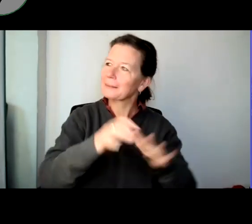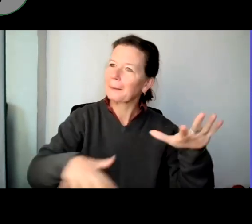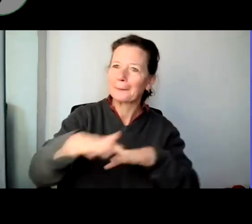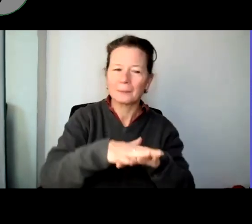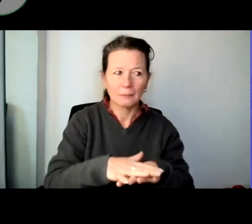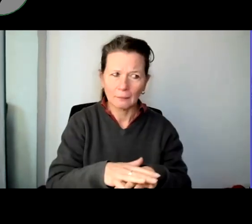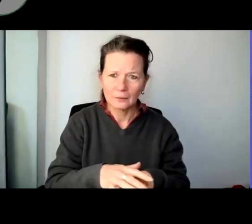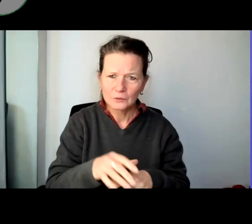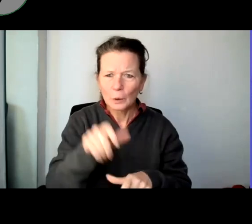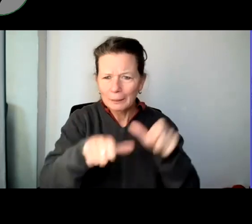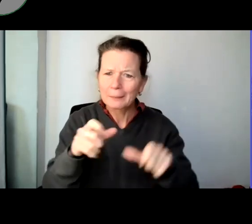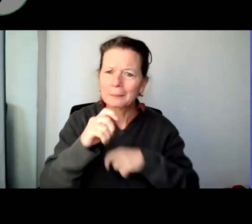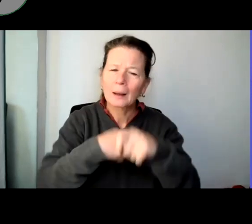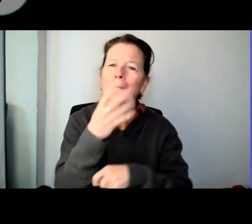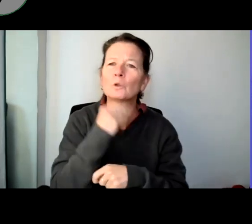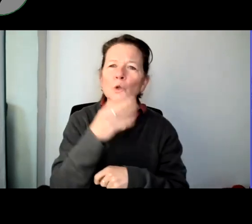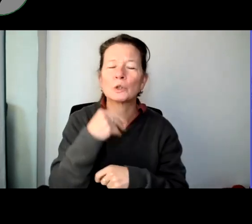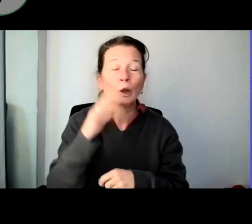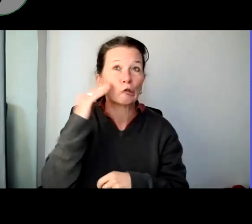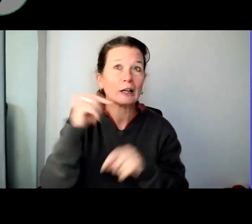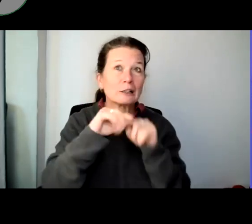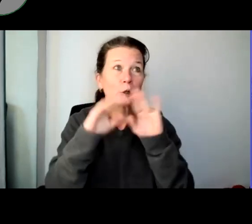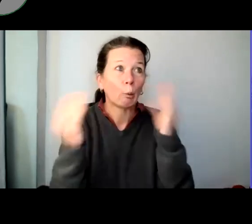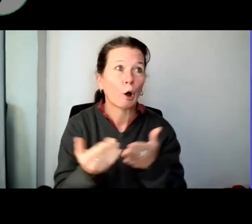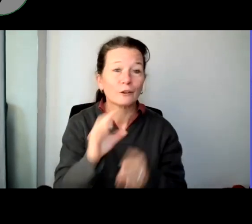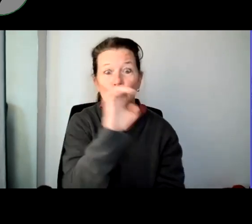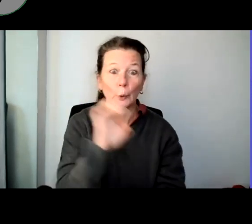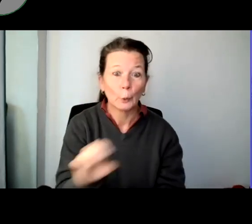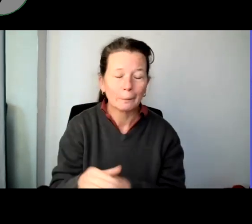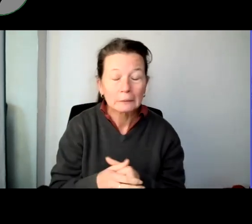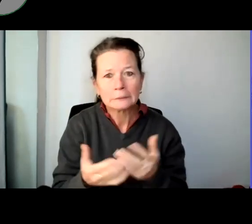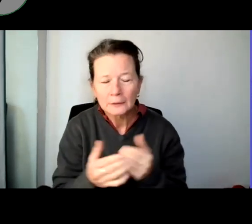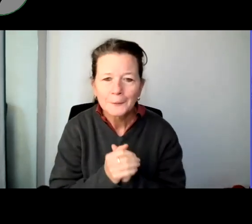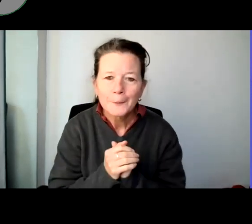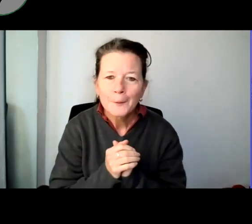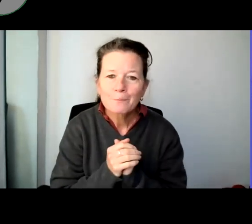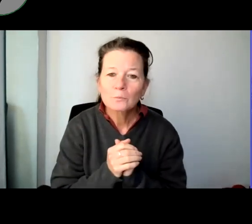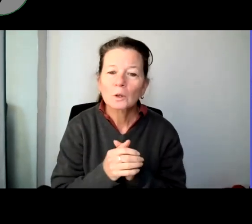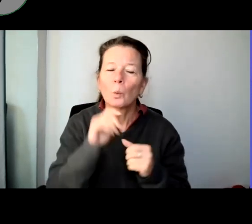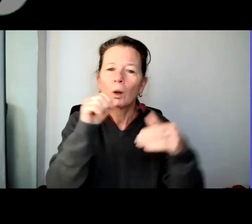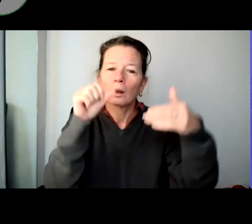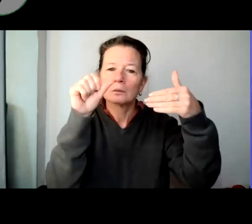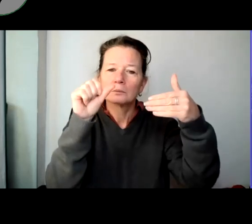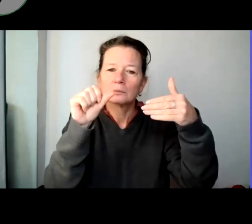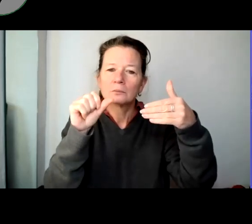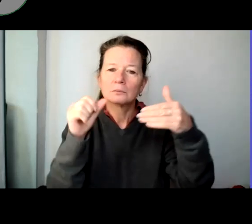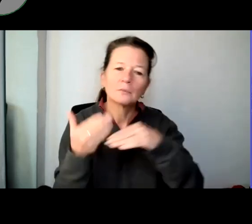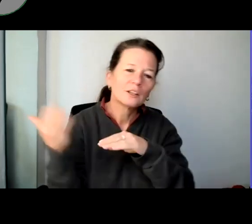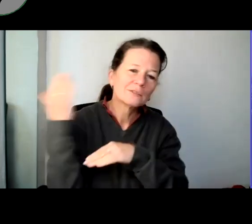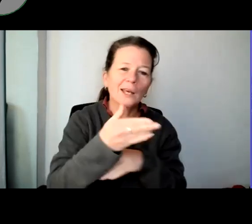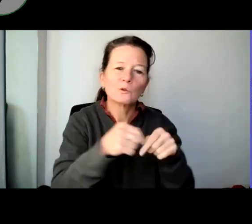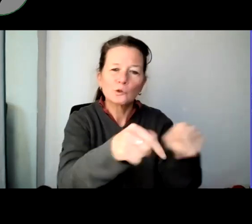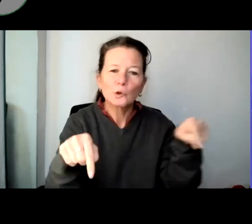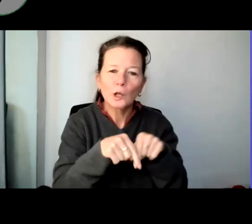crazy world that we now know as Zoom land. And then we're going to go down the studio and have a little chat